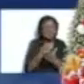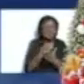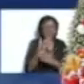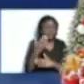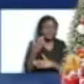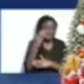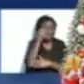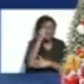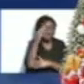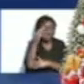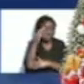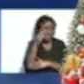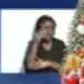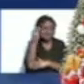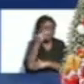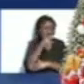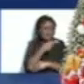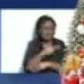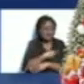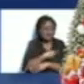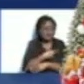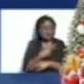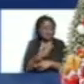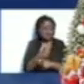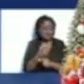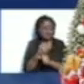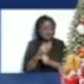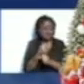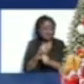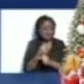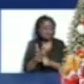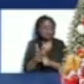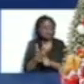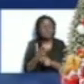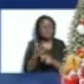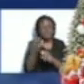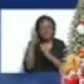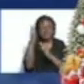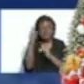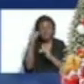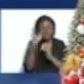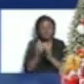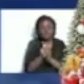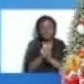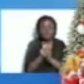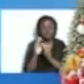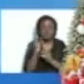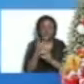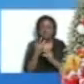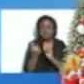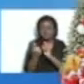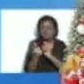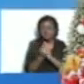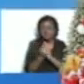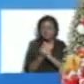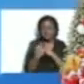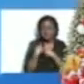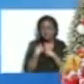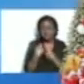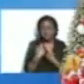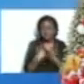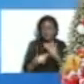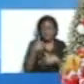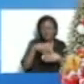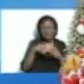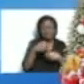Michael Alkitis holds firm to optimism. We have met since coming to office. We have met and